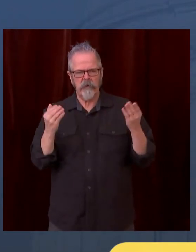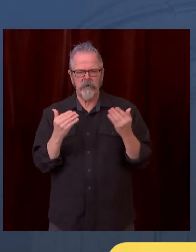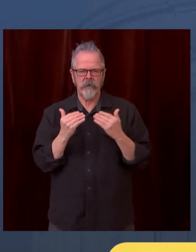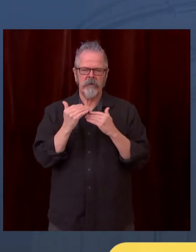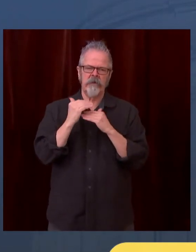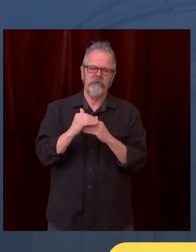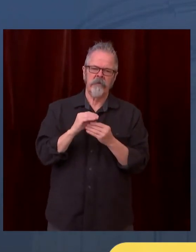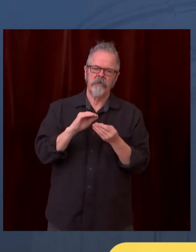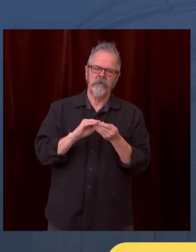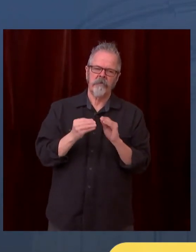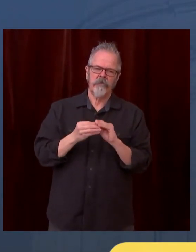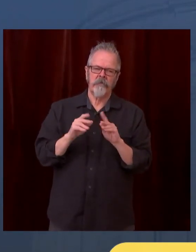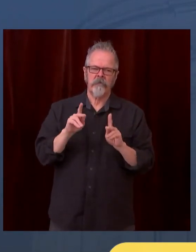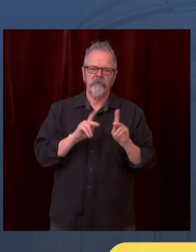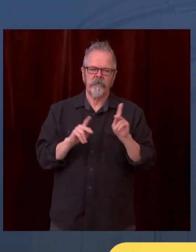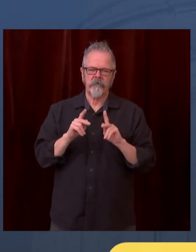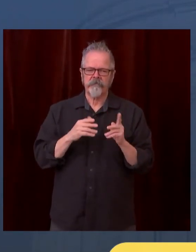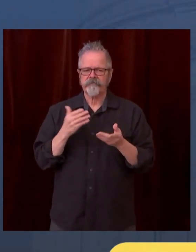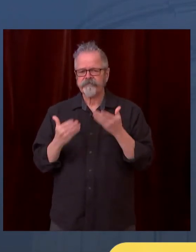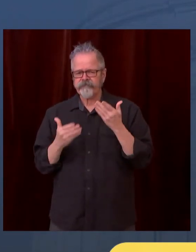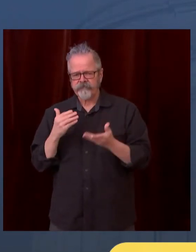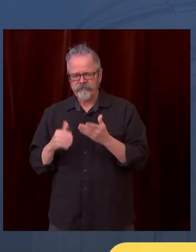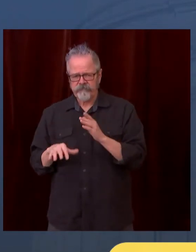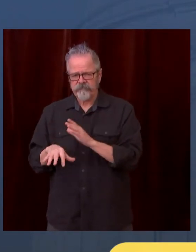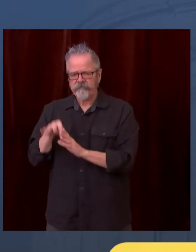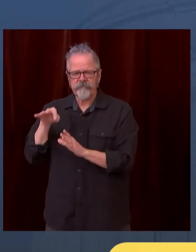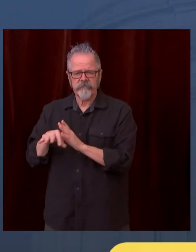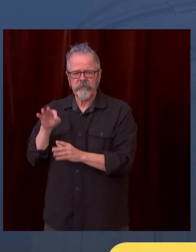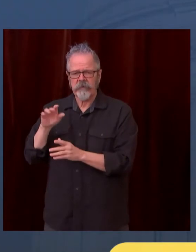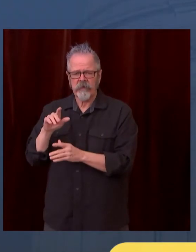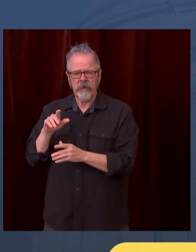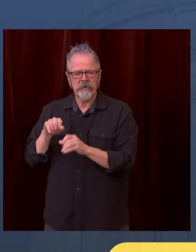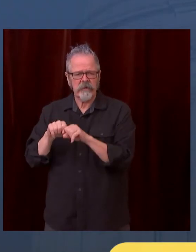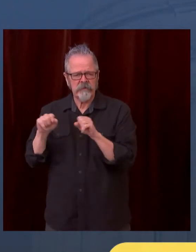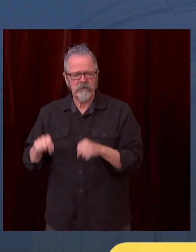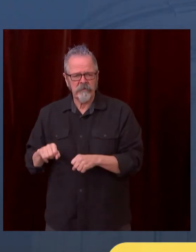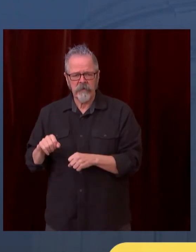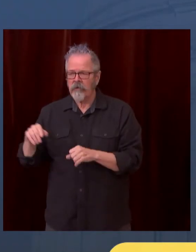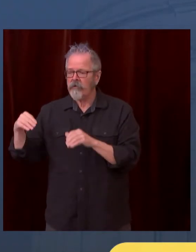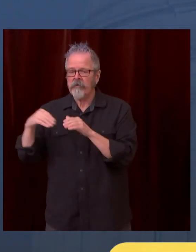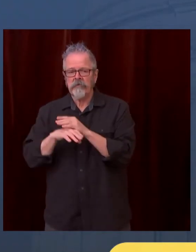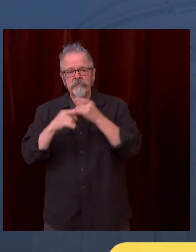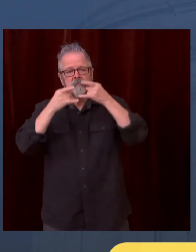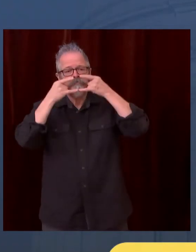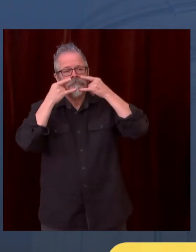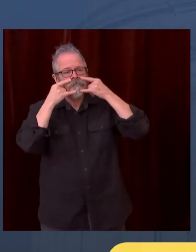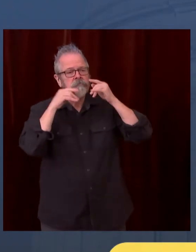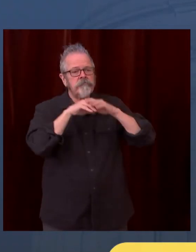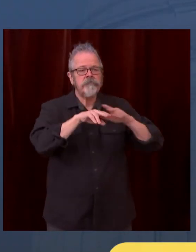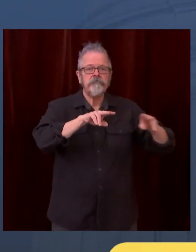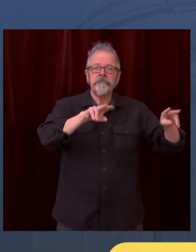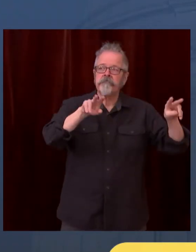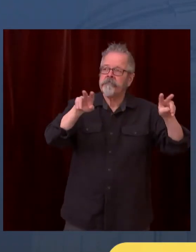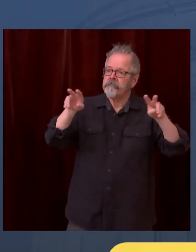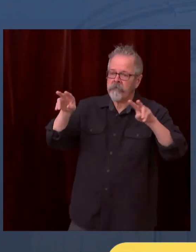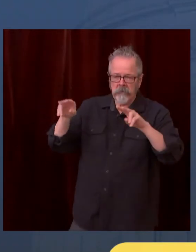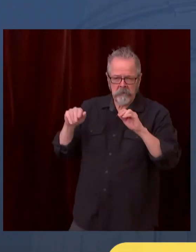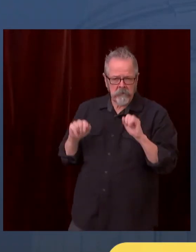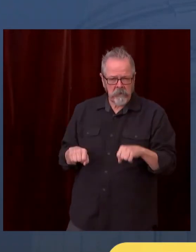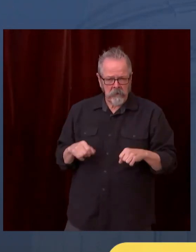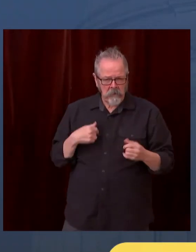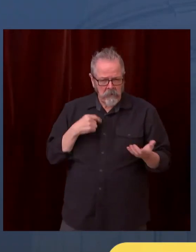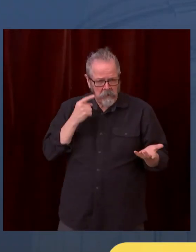they follow the rules, they could be in there? Why not do that? Well, I think we're more concerned about seeing something